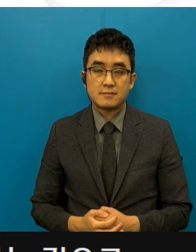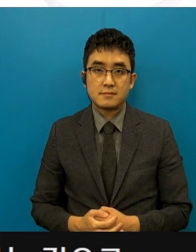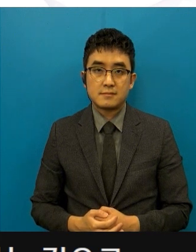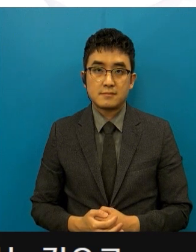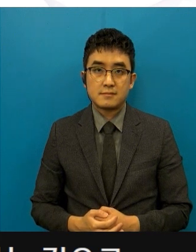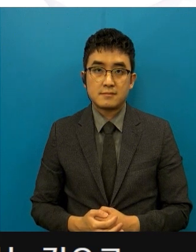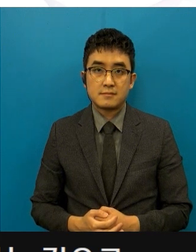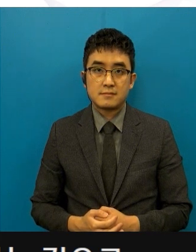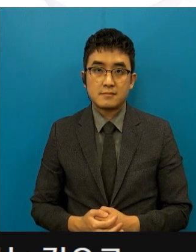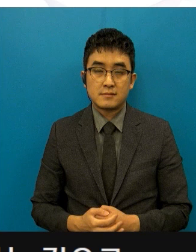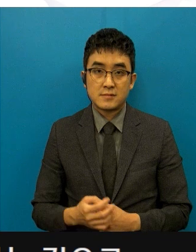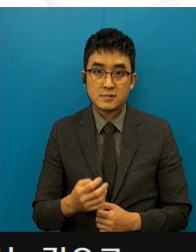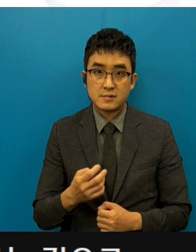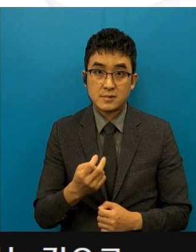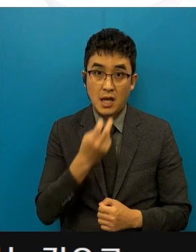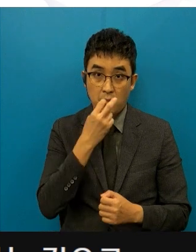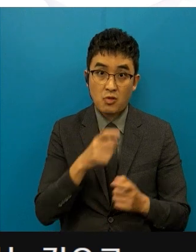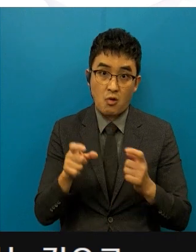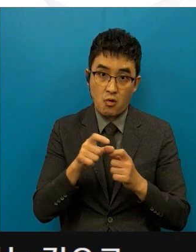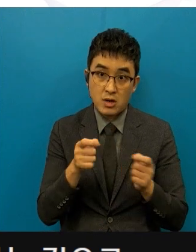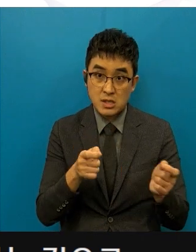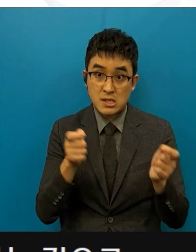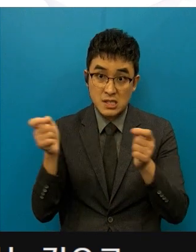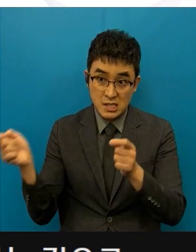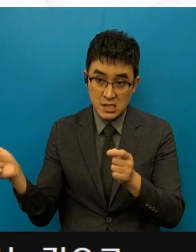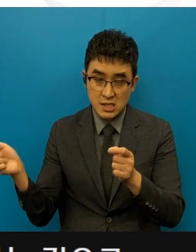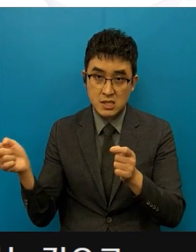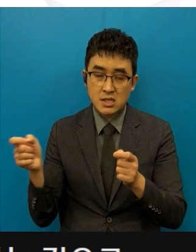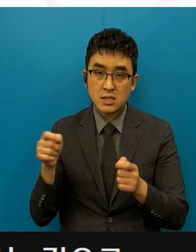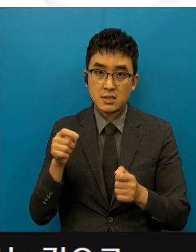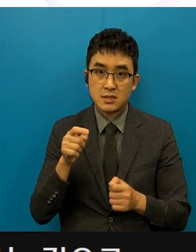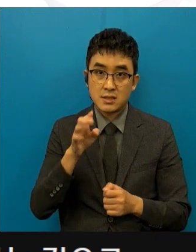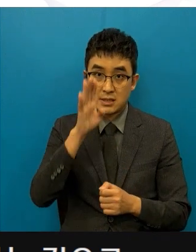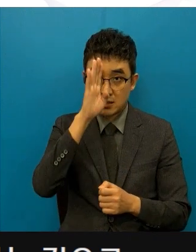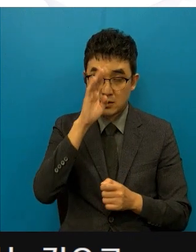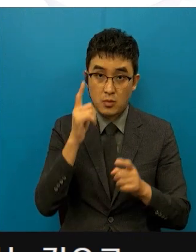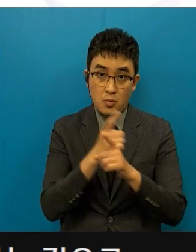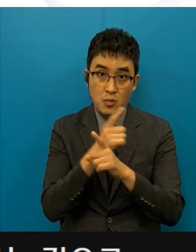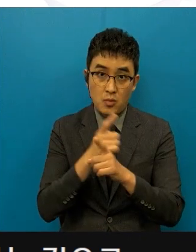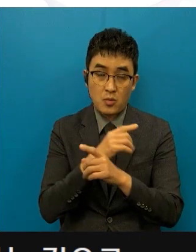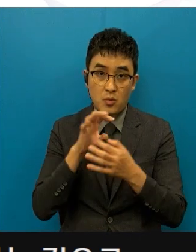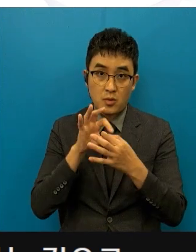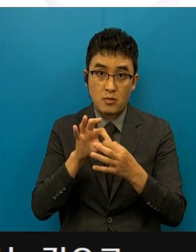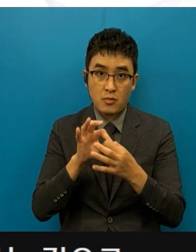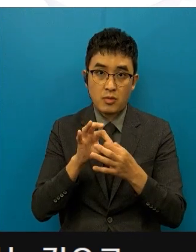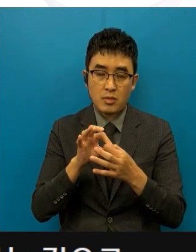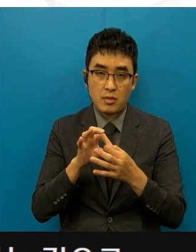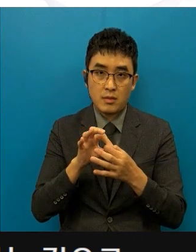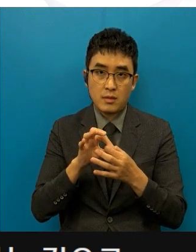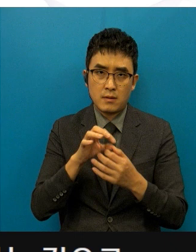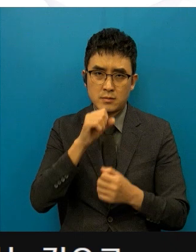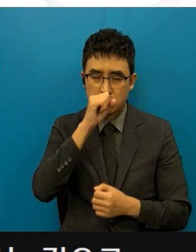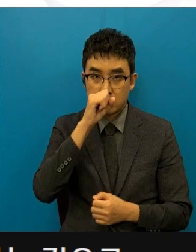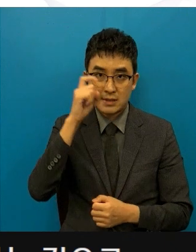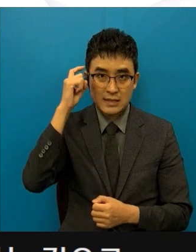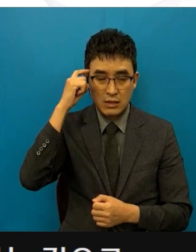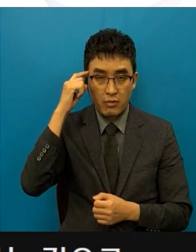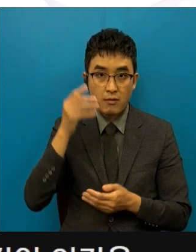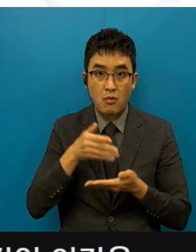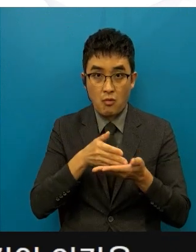First debate about the legislation revolved around the potential for abuse in